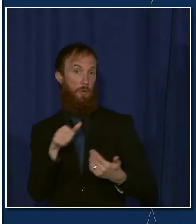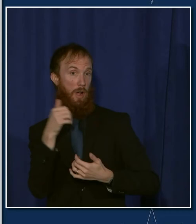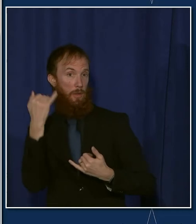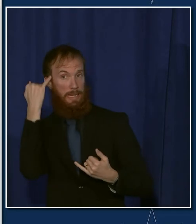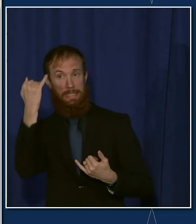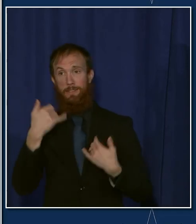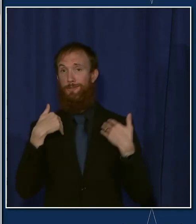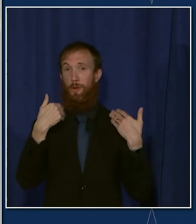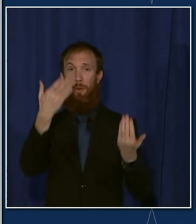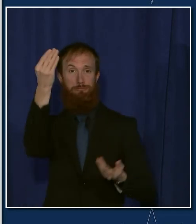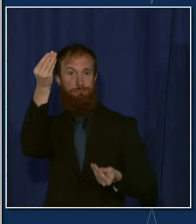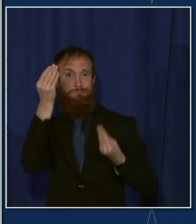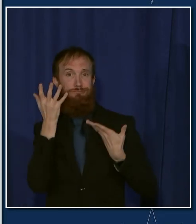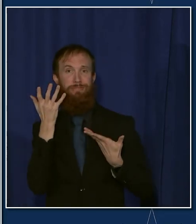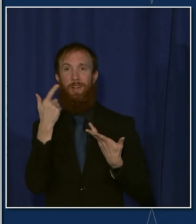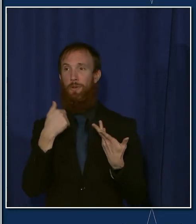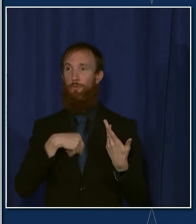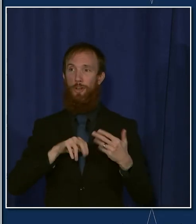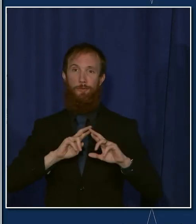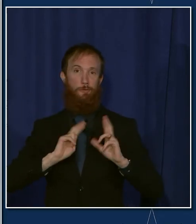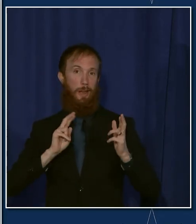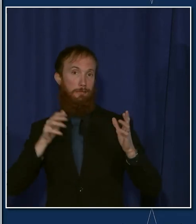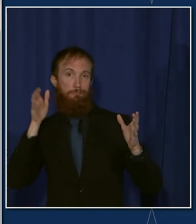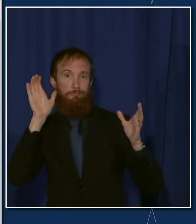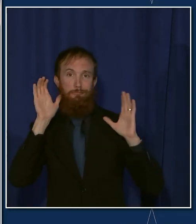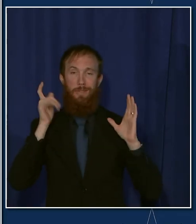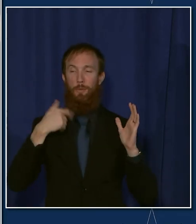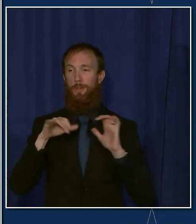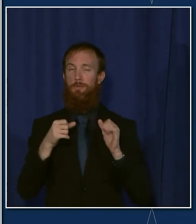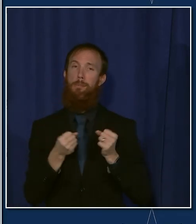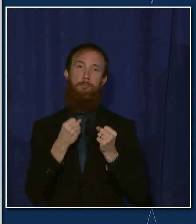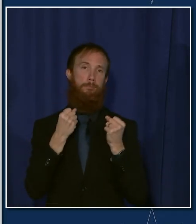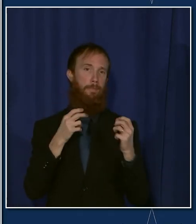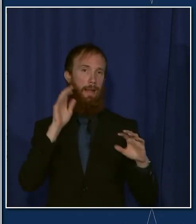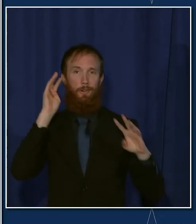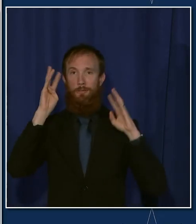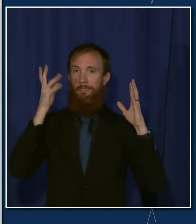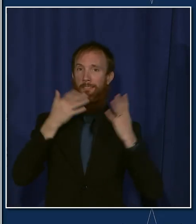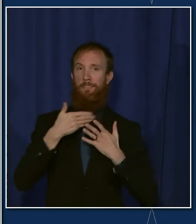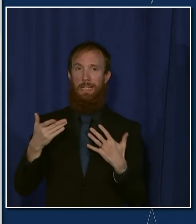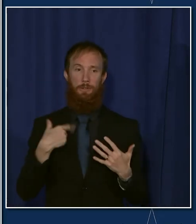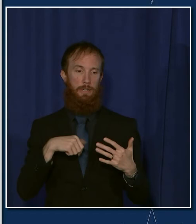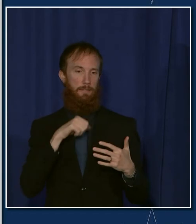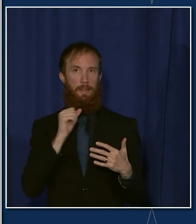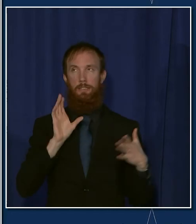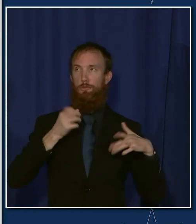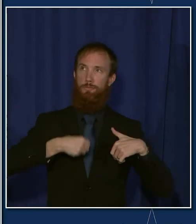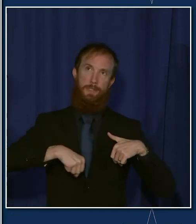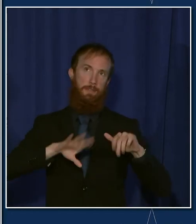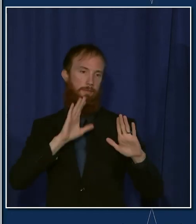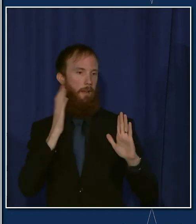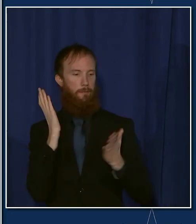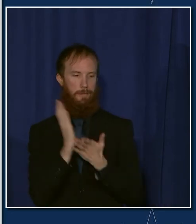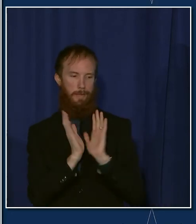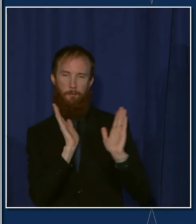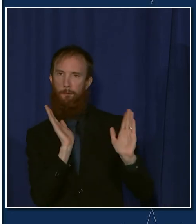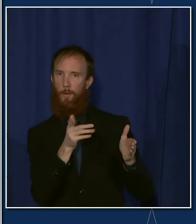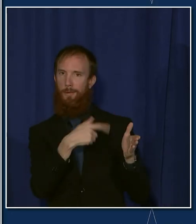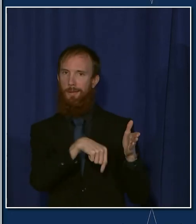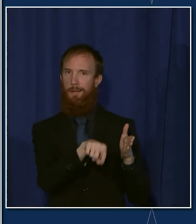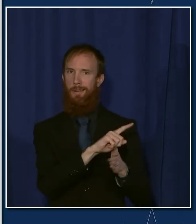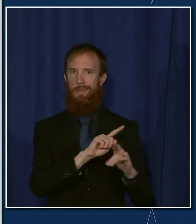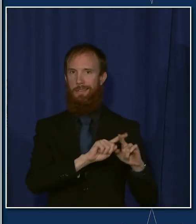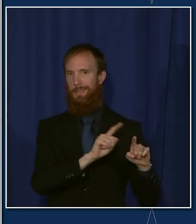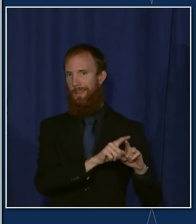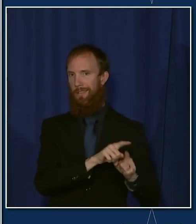We've been doing a lot of, I think, creative things. We certainly have not dropped our focus on the areas that have the